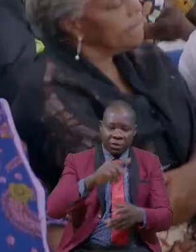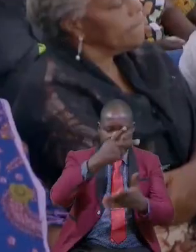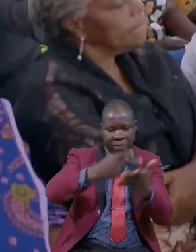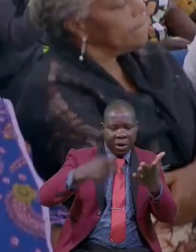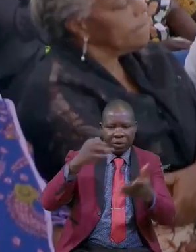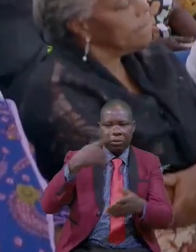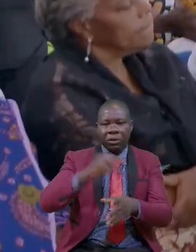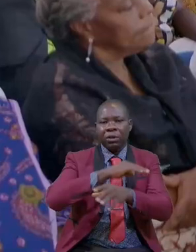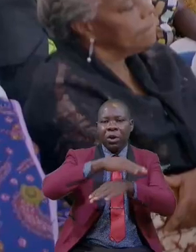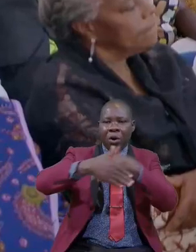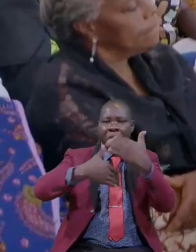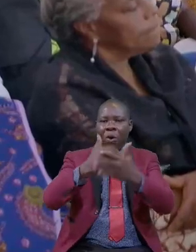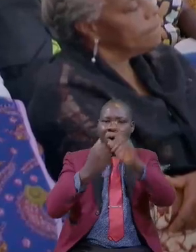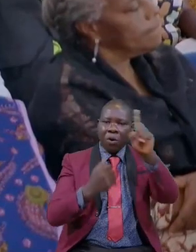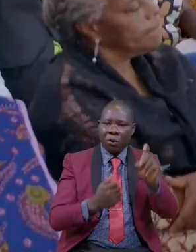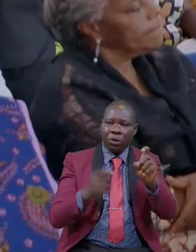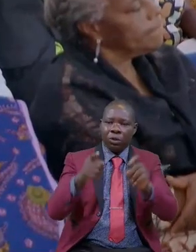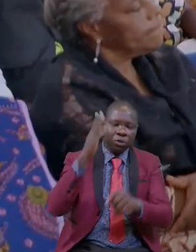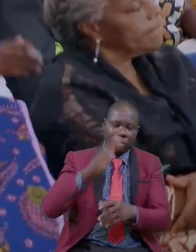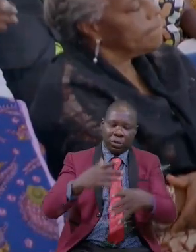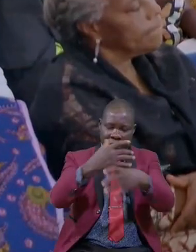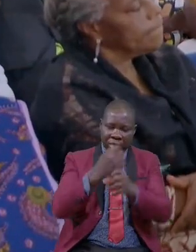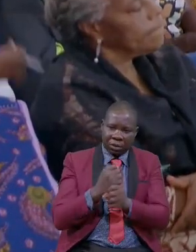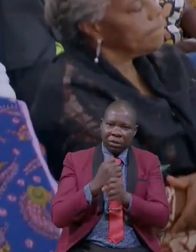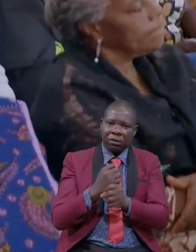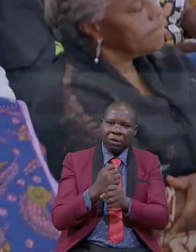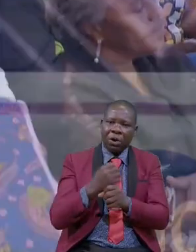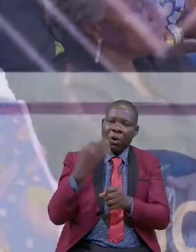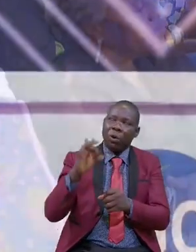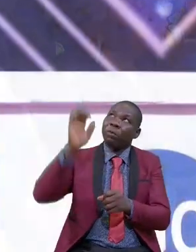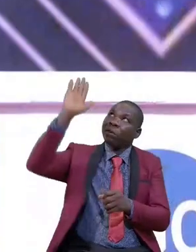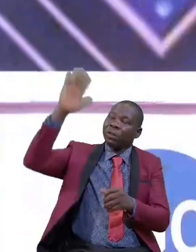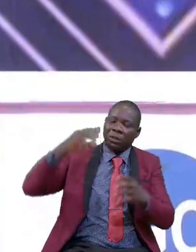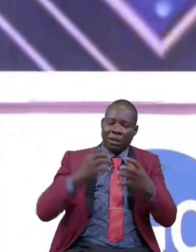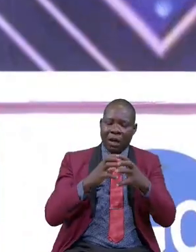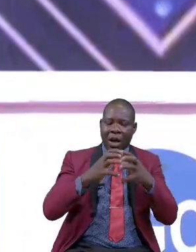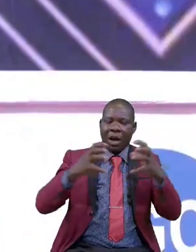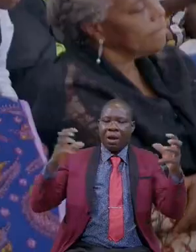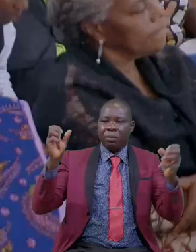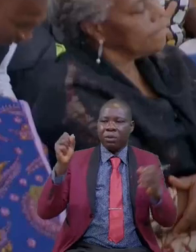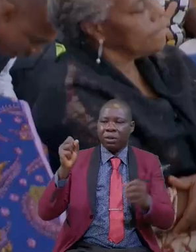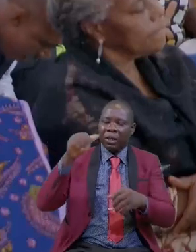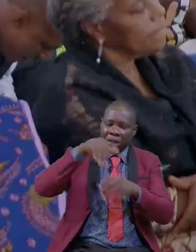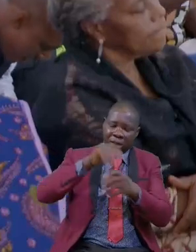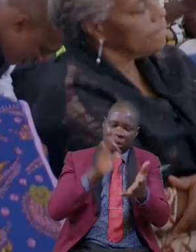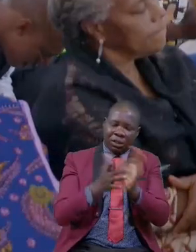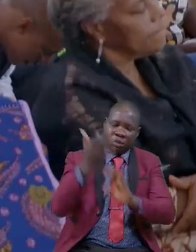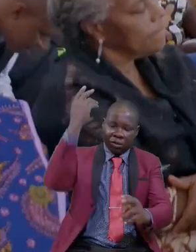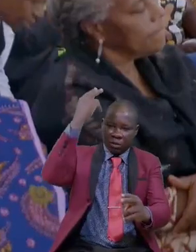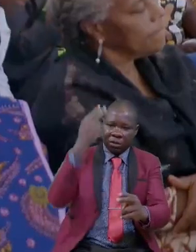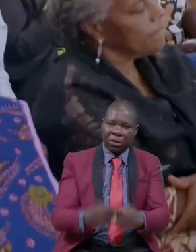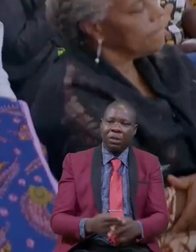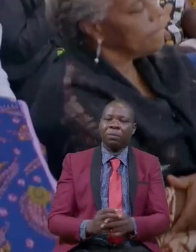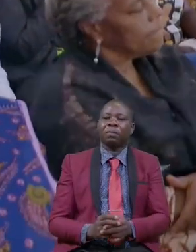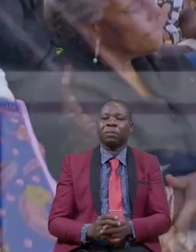will receive tu recevras of his abundance de son abondance in au nom name. De Jésus. That's